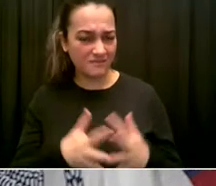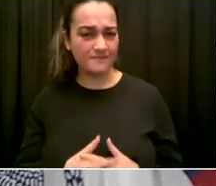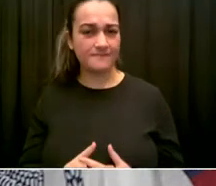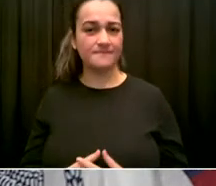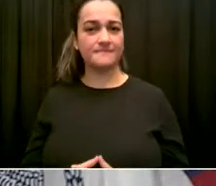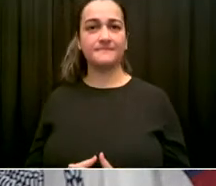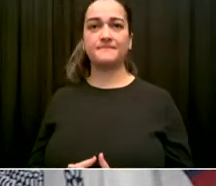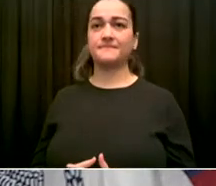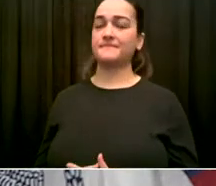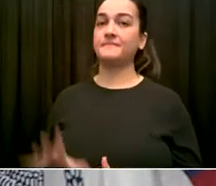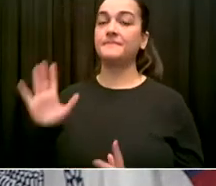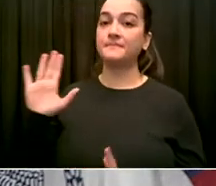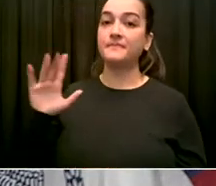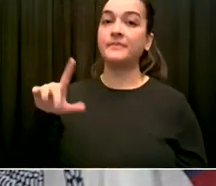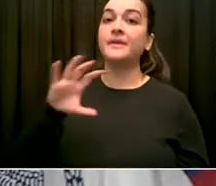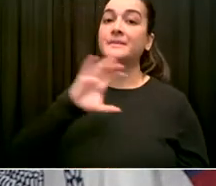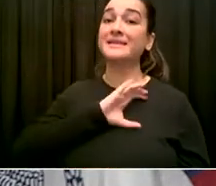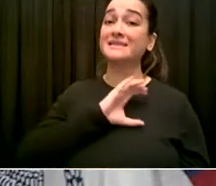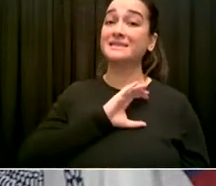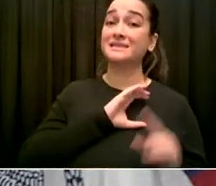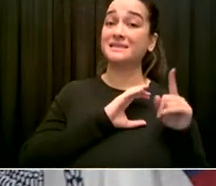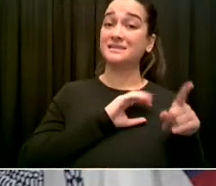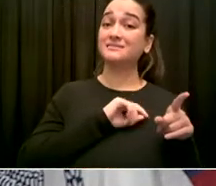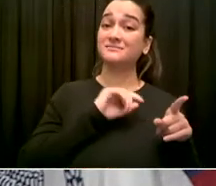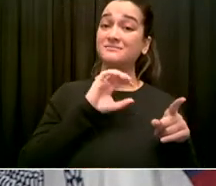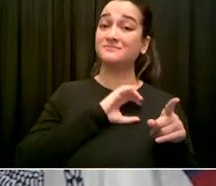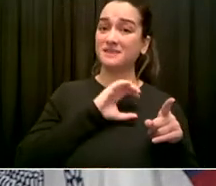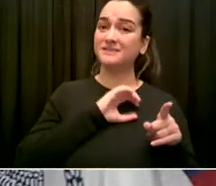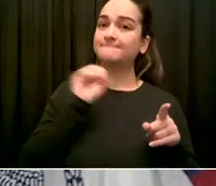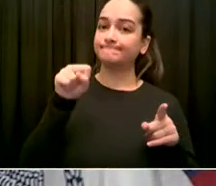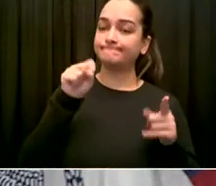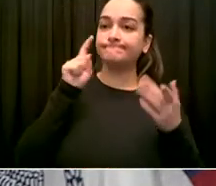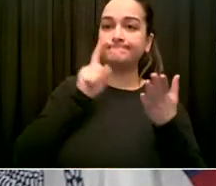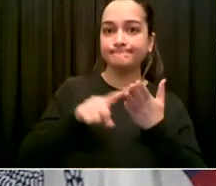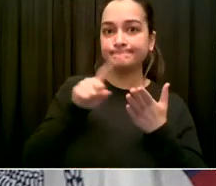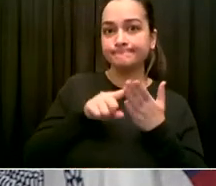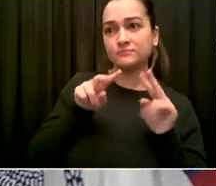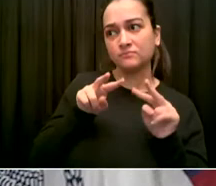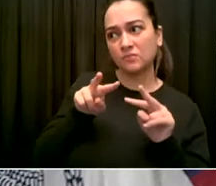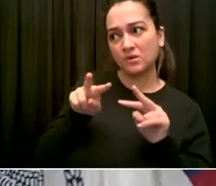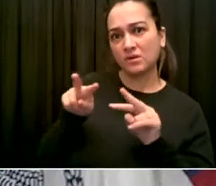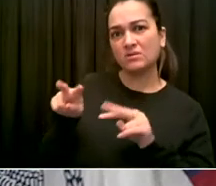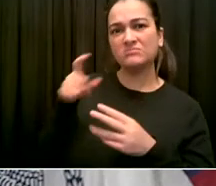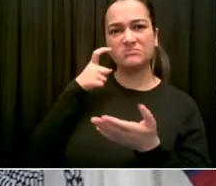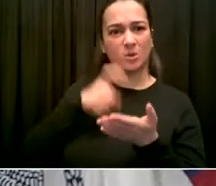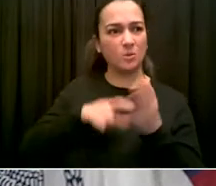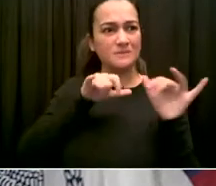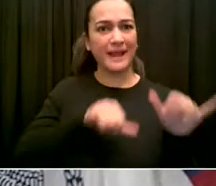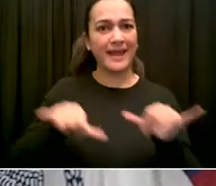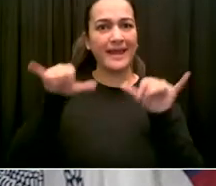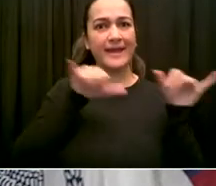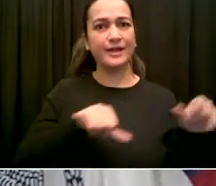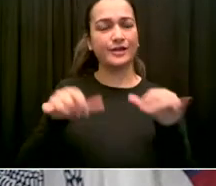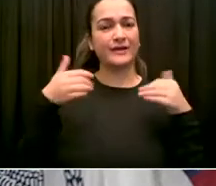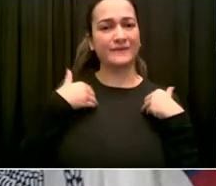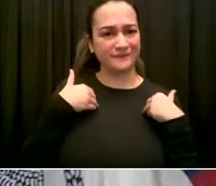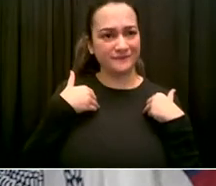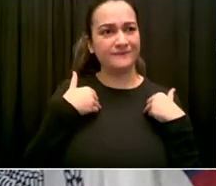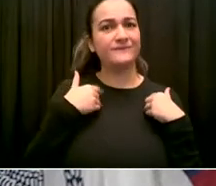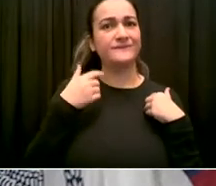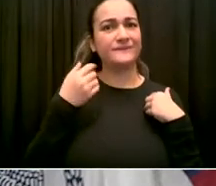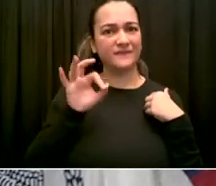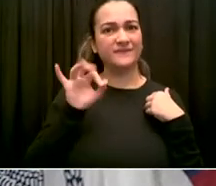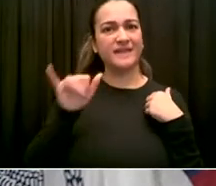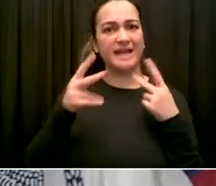thing that's happening here, Dana, but we are seeing some patterns. That's why the Asian Hate Crimes Task Force is using undercover officers